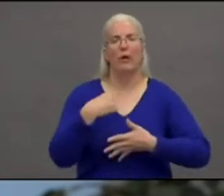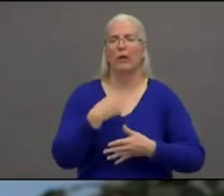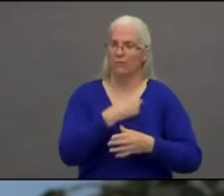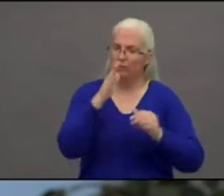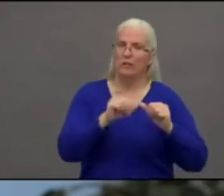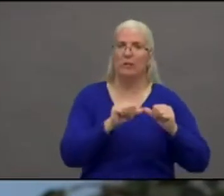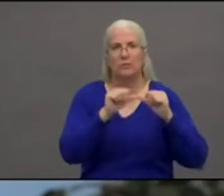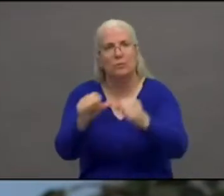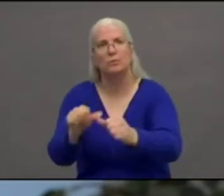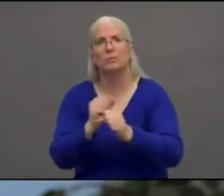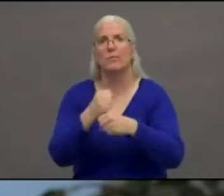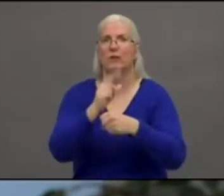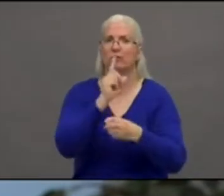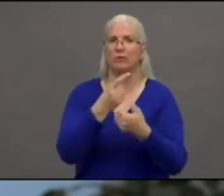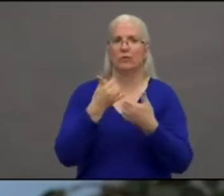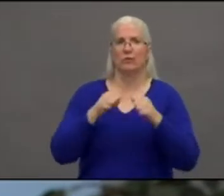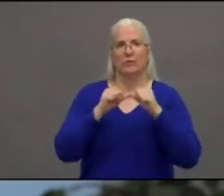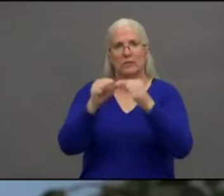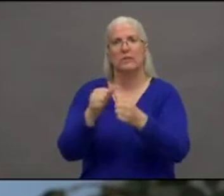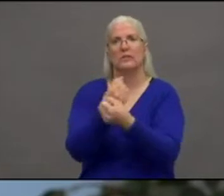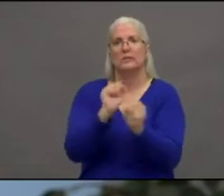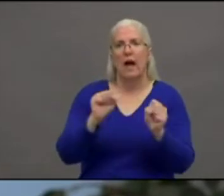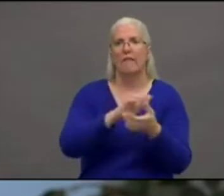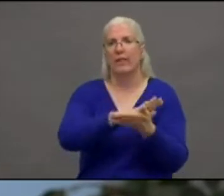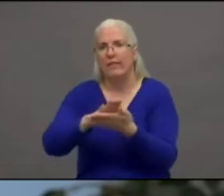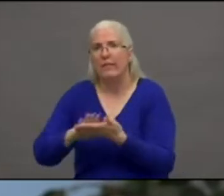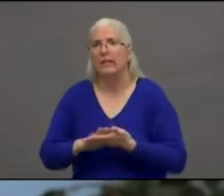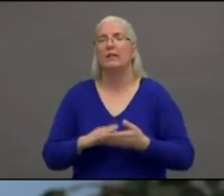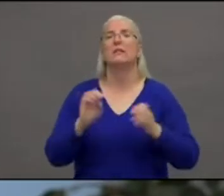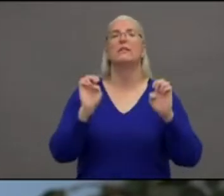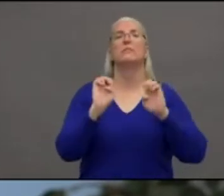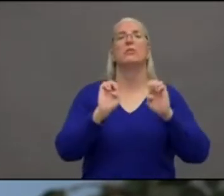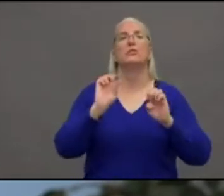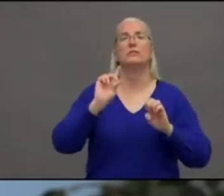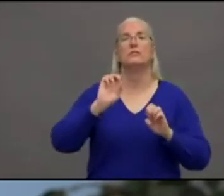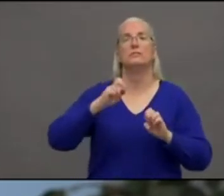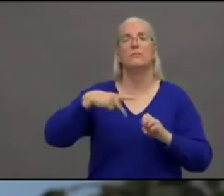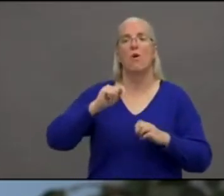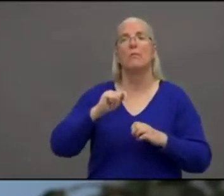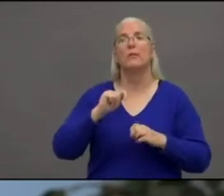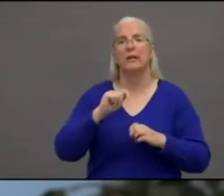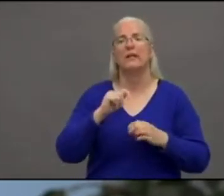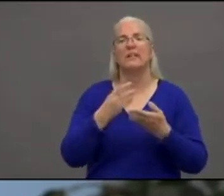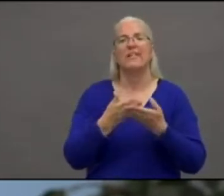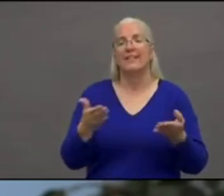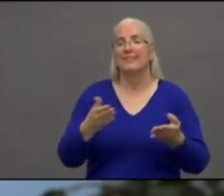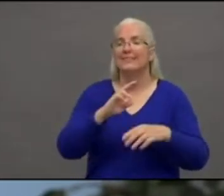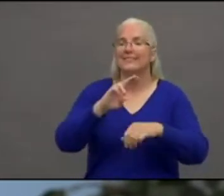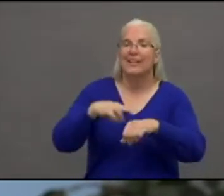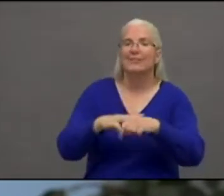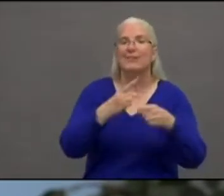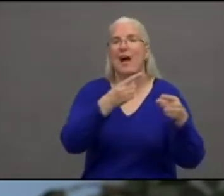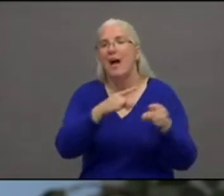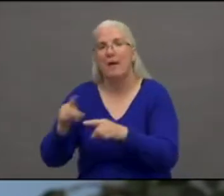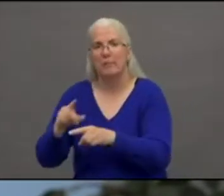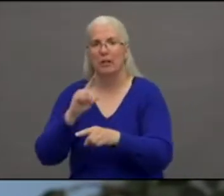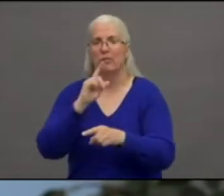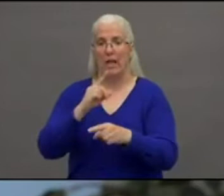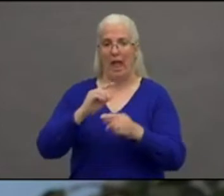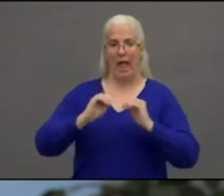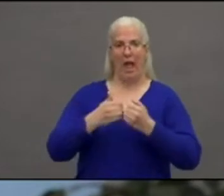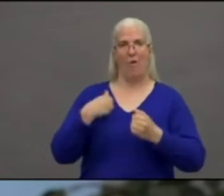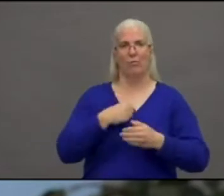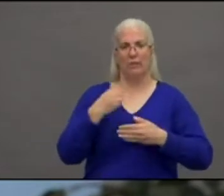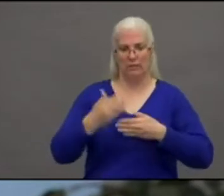You'll notice when you go to an emergency department, things by nature of what's going on around us has changed. And it's changed